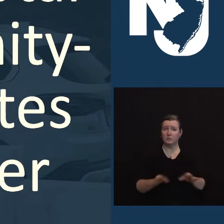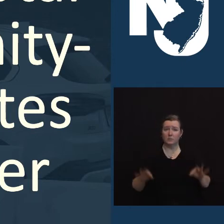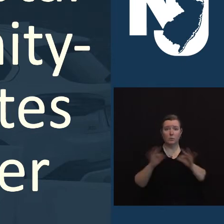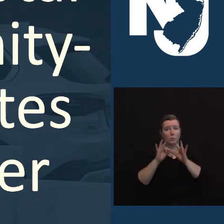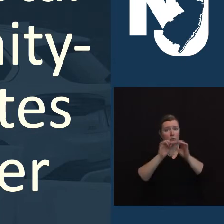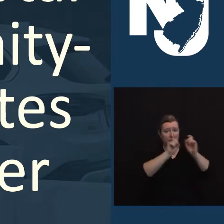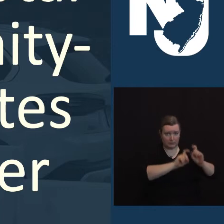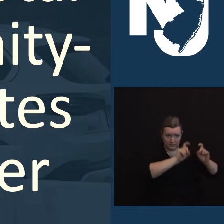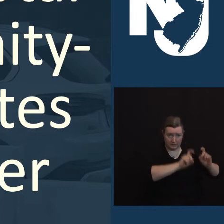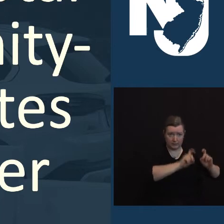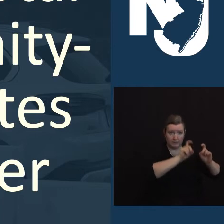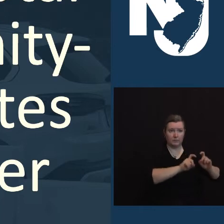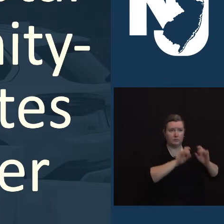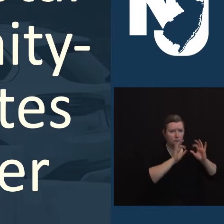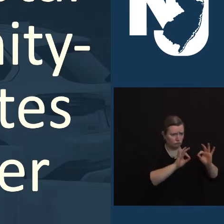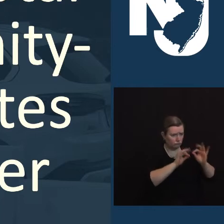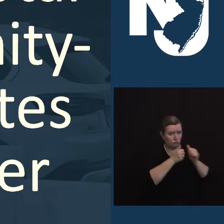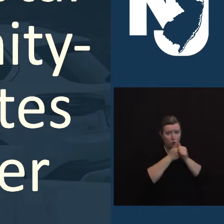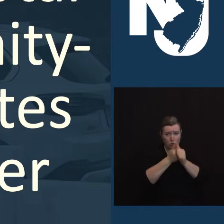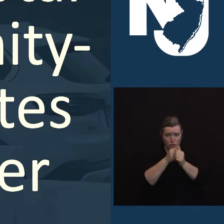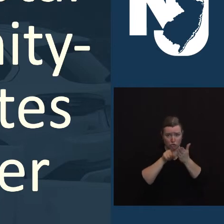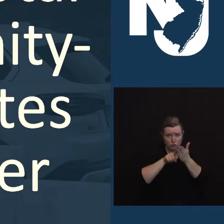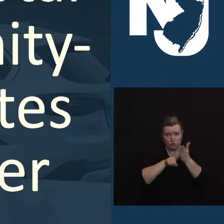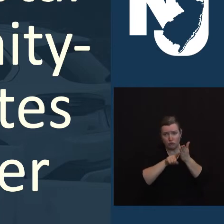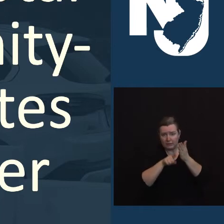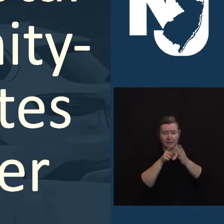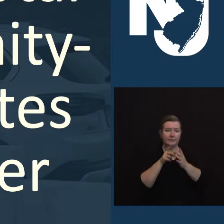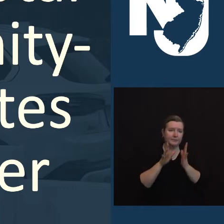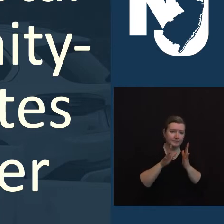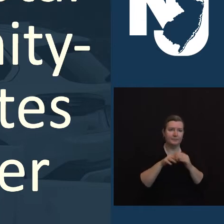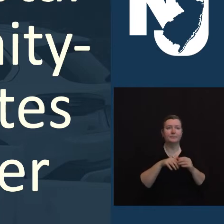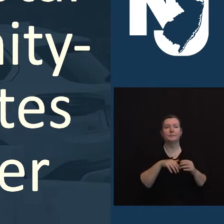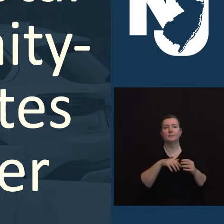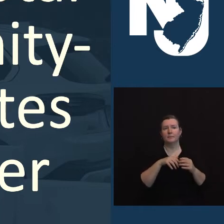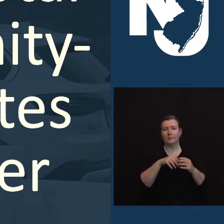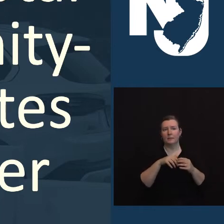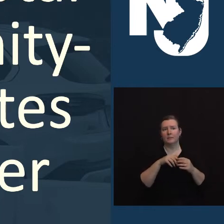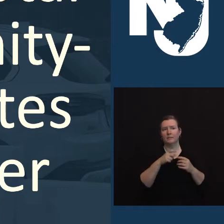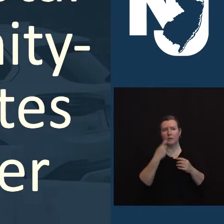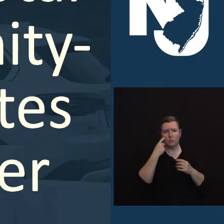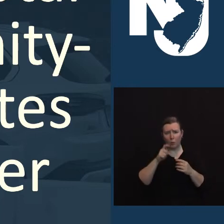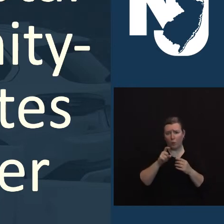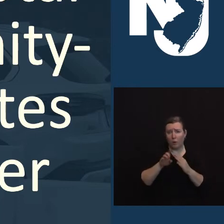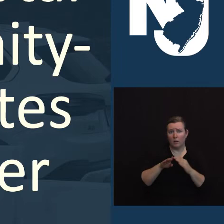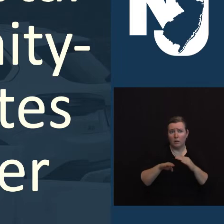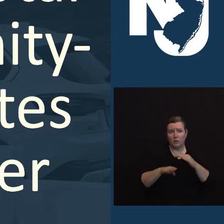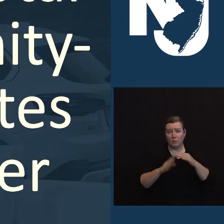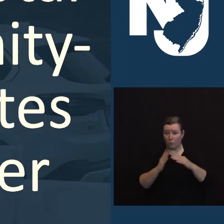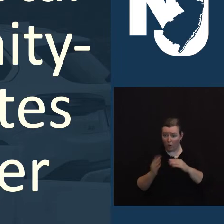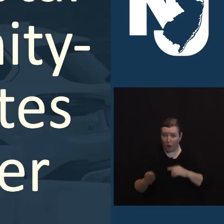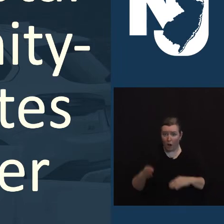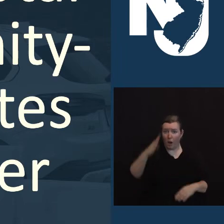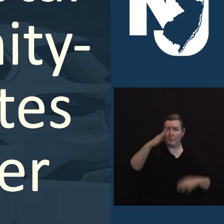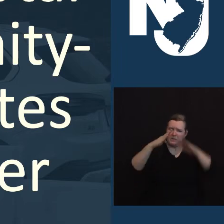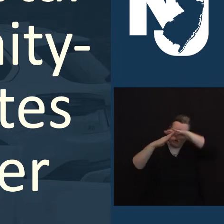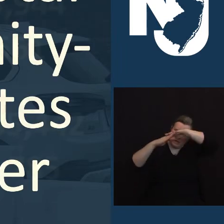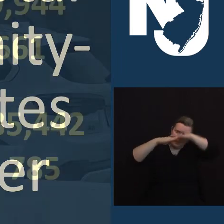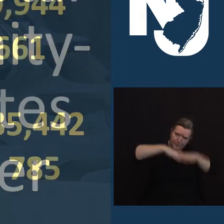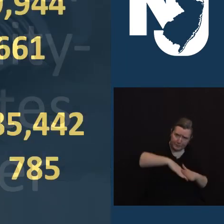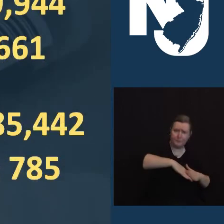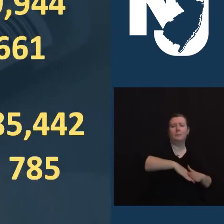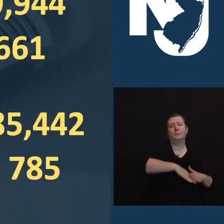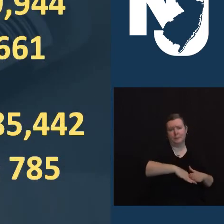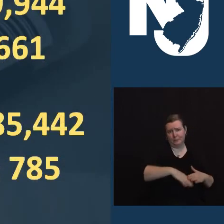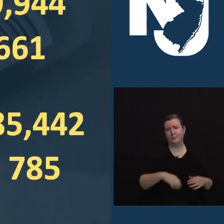so we can work even more efficiently to stamp out hotspots before they become new flashpoints. So with